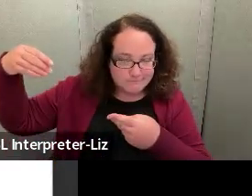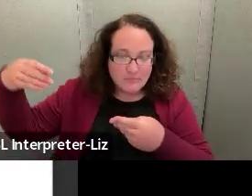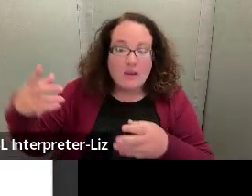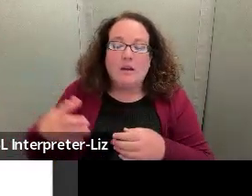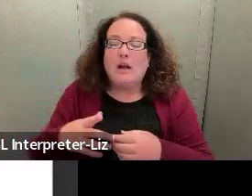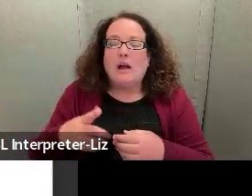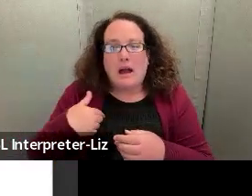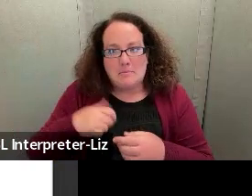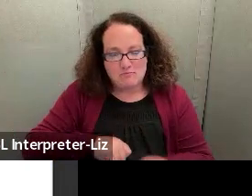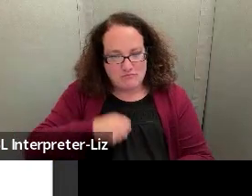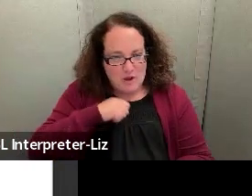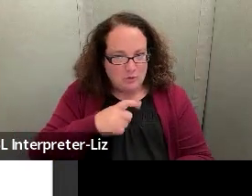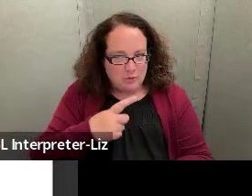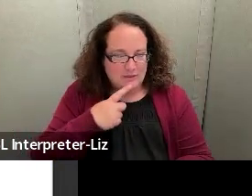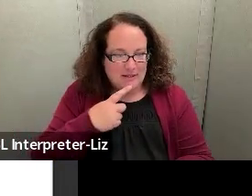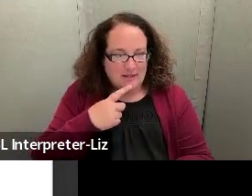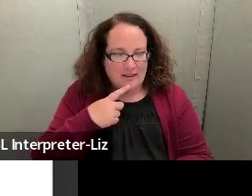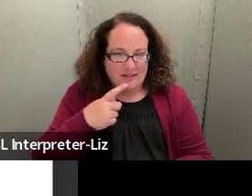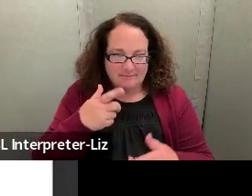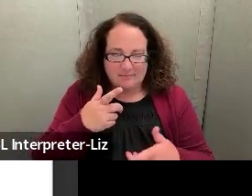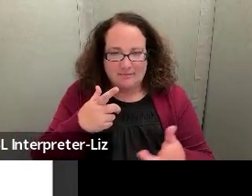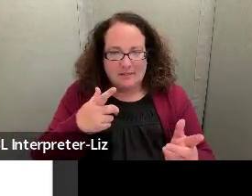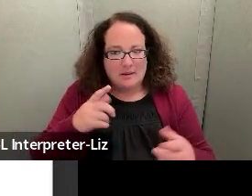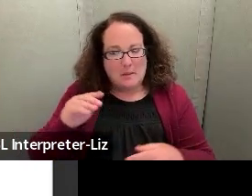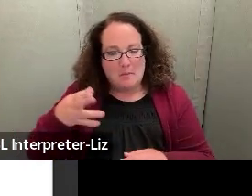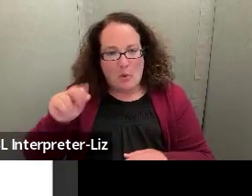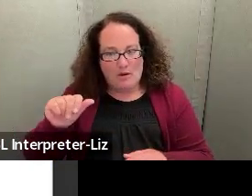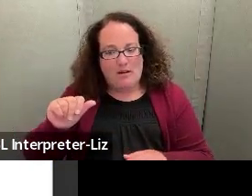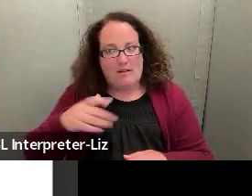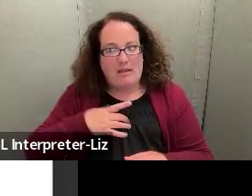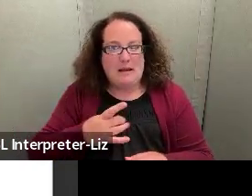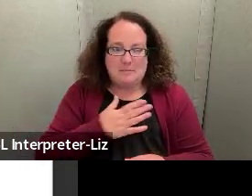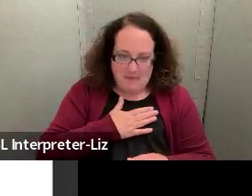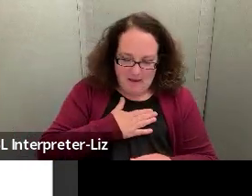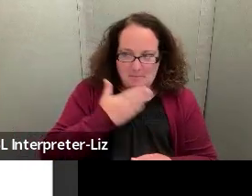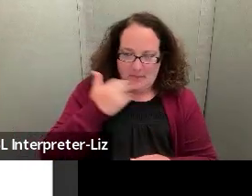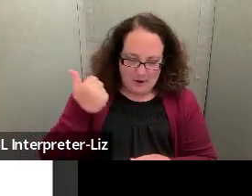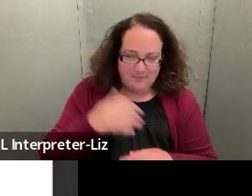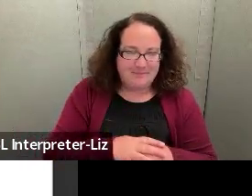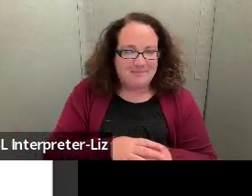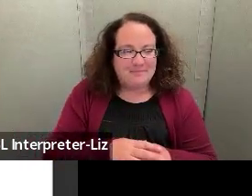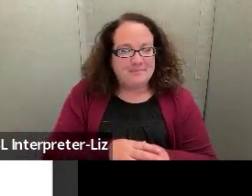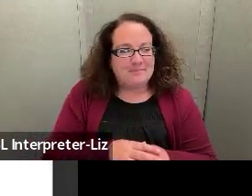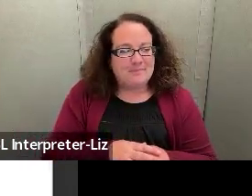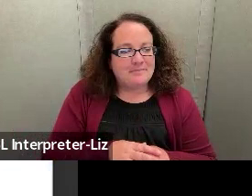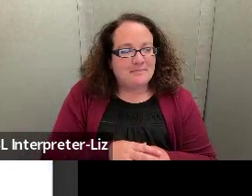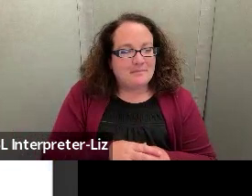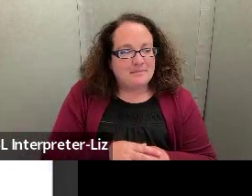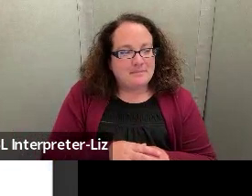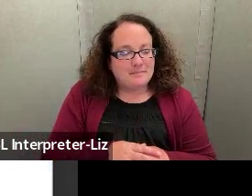I'm quite proud to say that Mona liked my carving better than the machine Yeah, I noticed carving. immediately it wasn't as deep. Yeah.